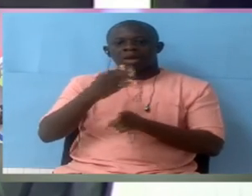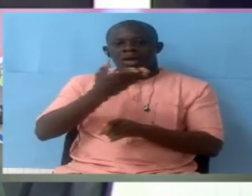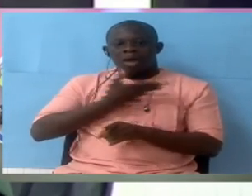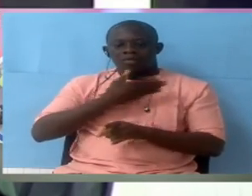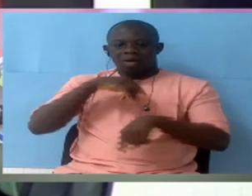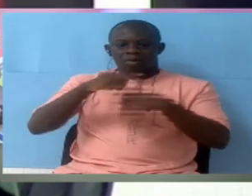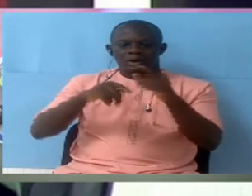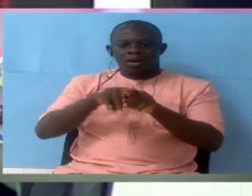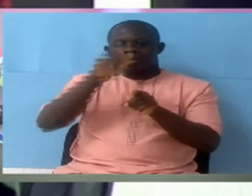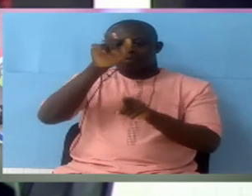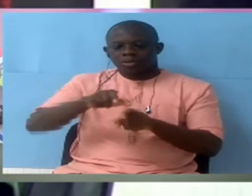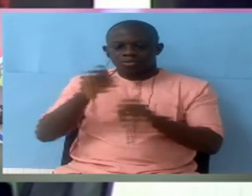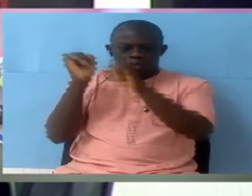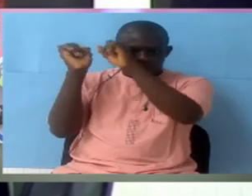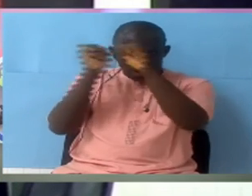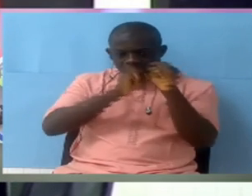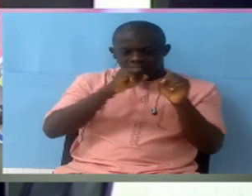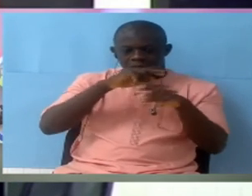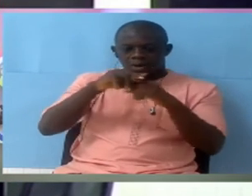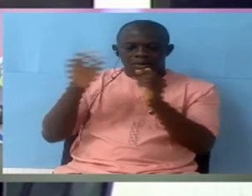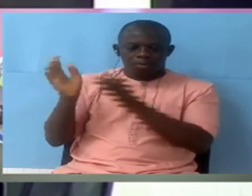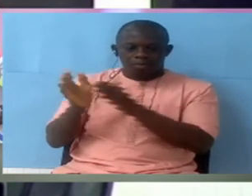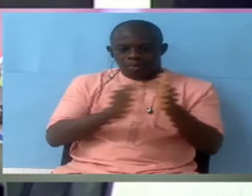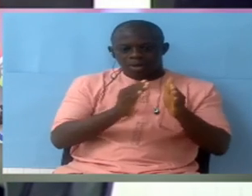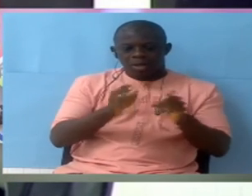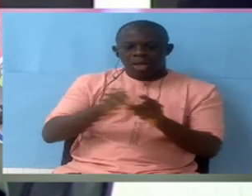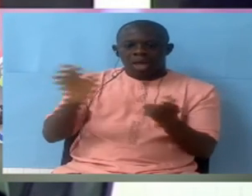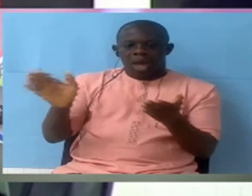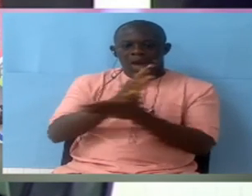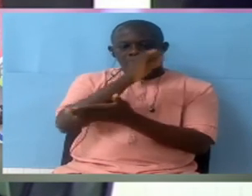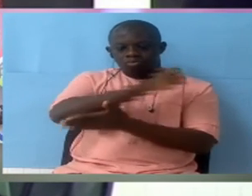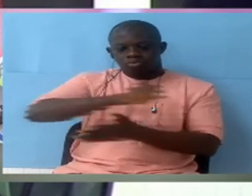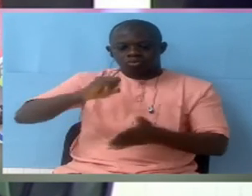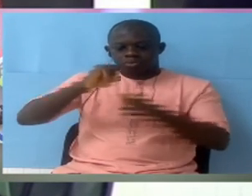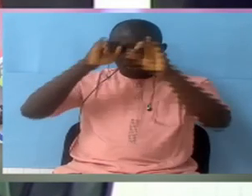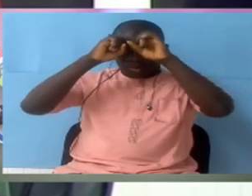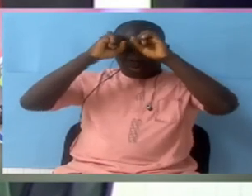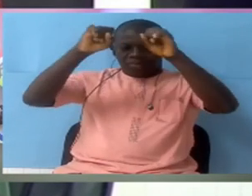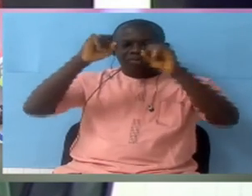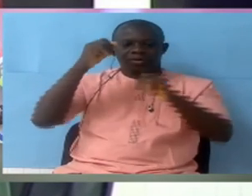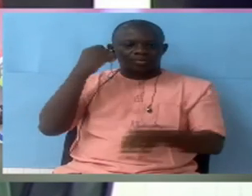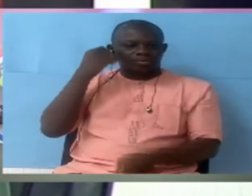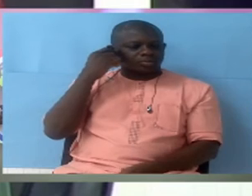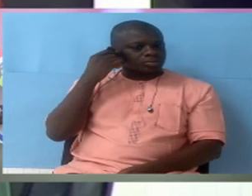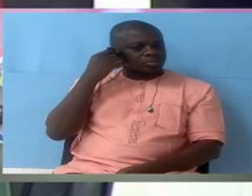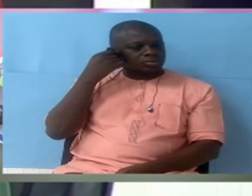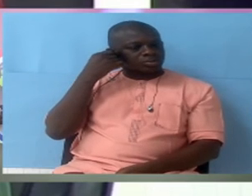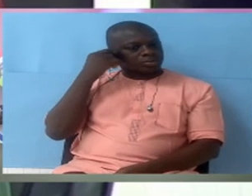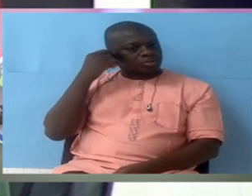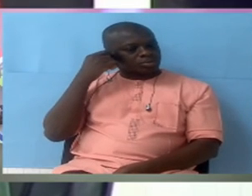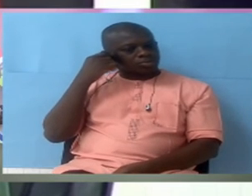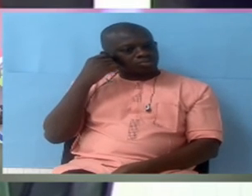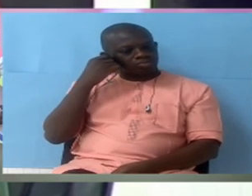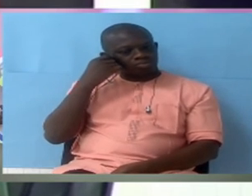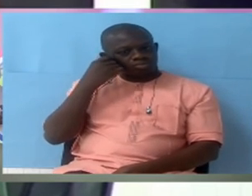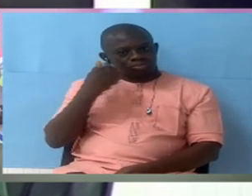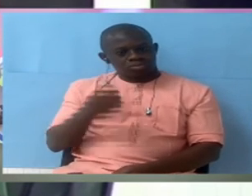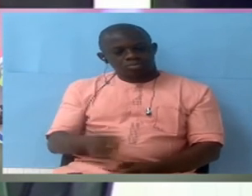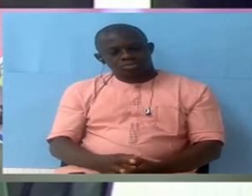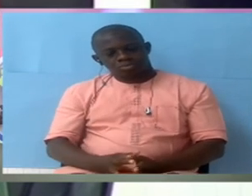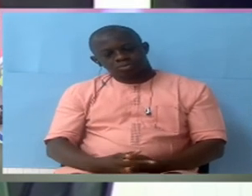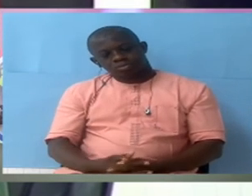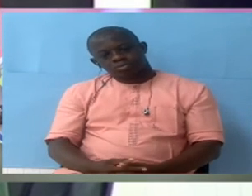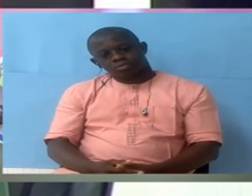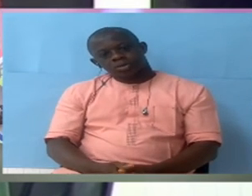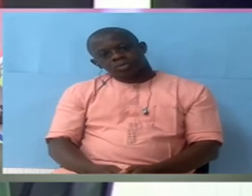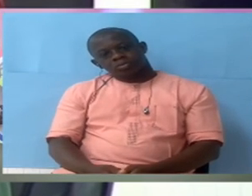of treason. Te fekk nak amul dara lo xamne feñna na ci loi rew mi lo xamne woné na né nit ki dafa